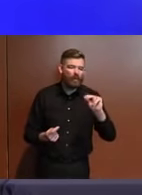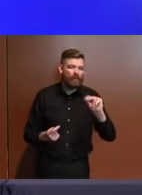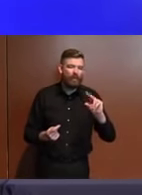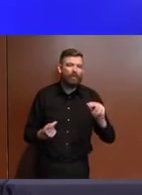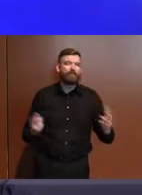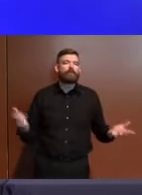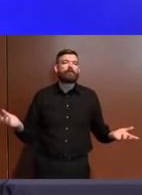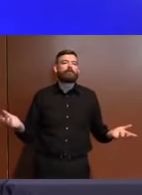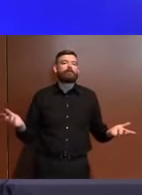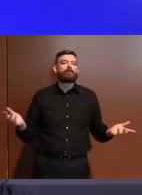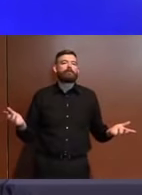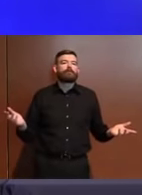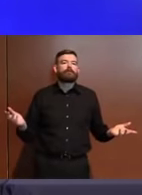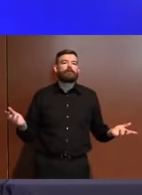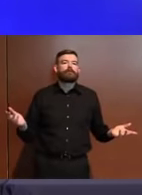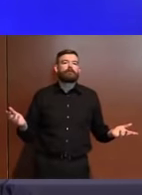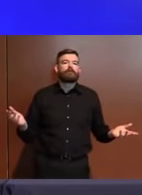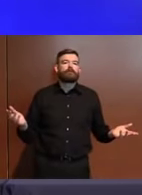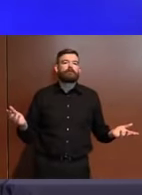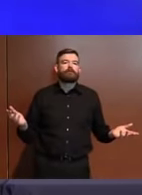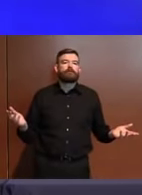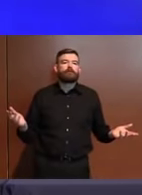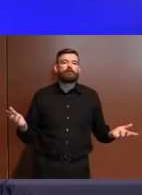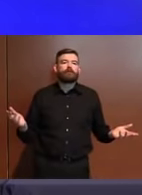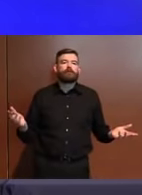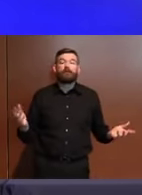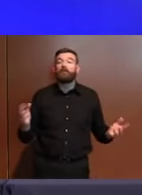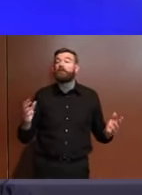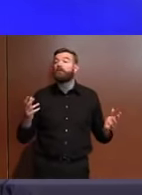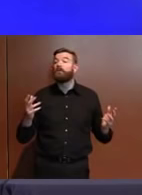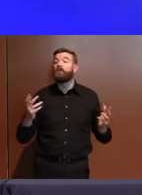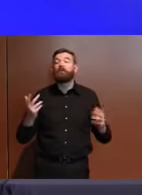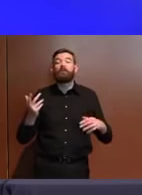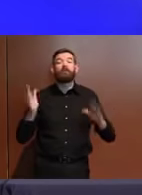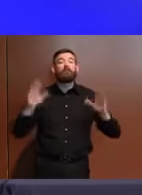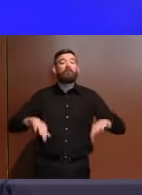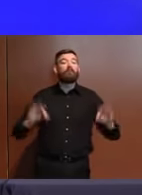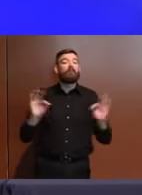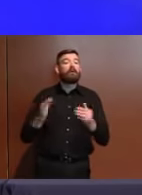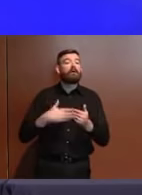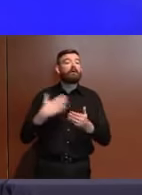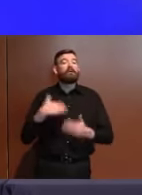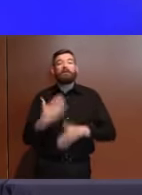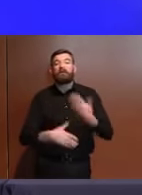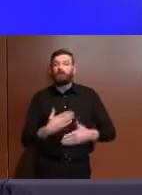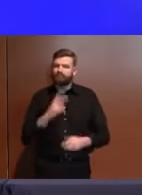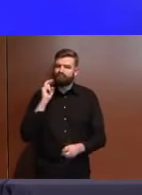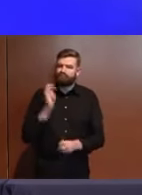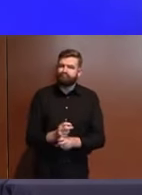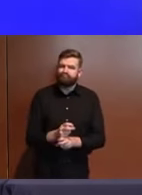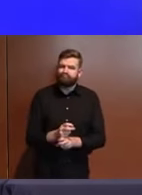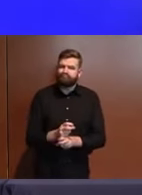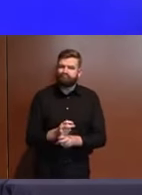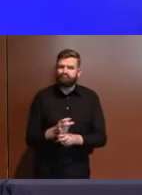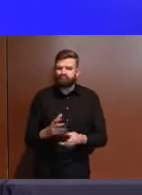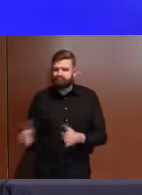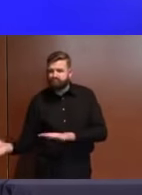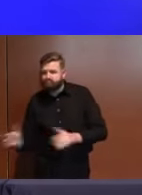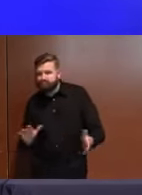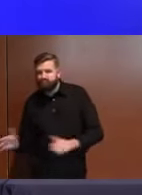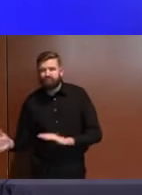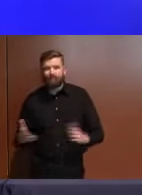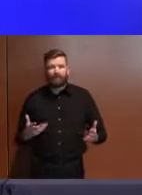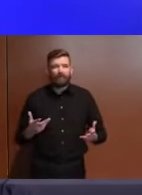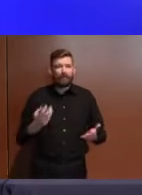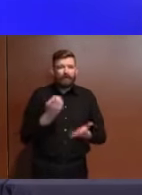a price that we'll pay. We've already lost 107 precious lives in this state. But we will succeed. And the